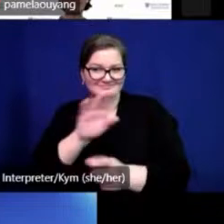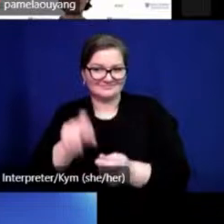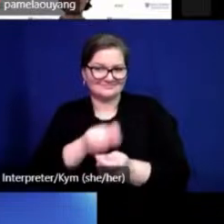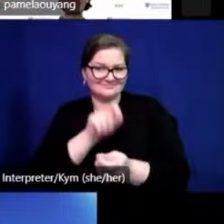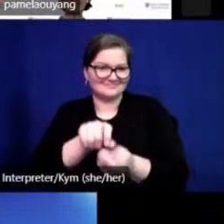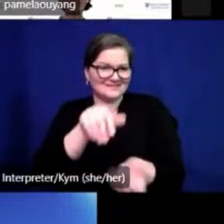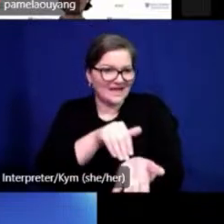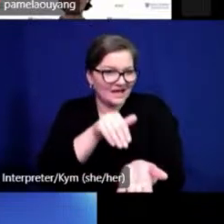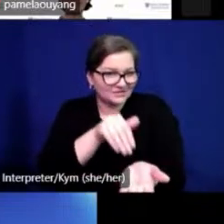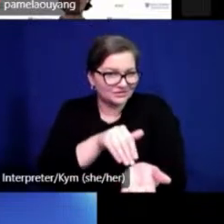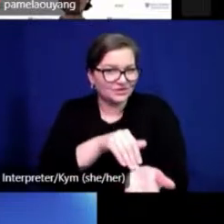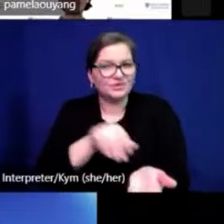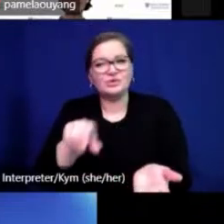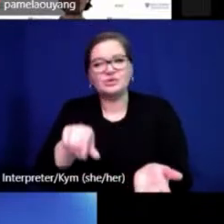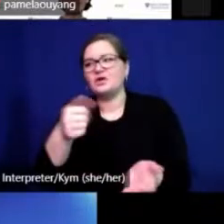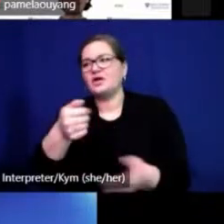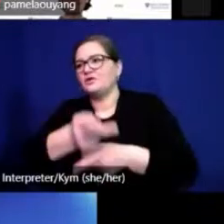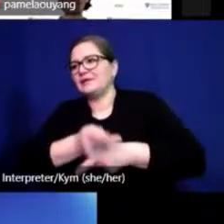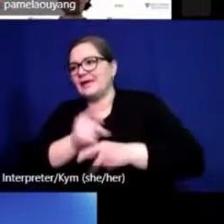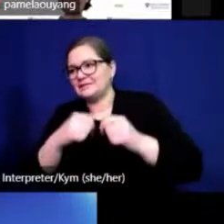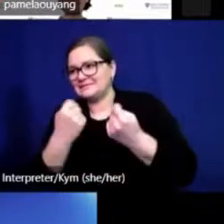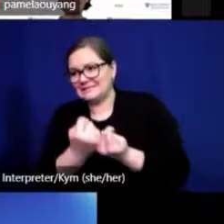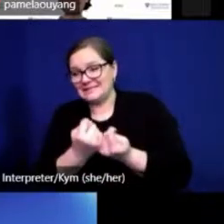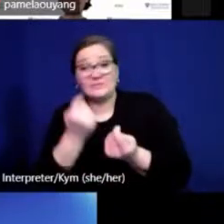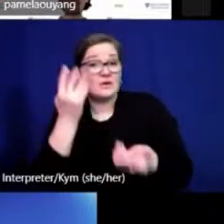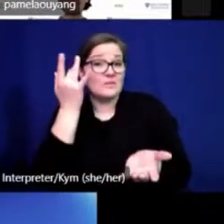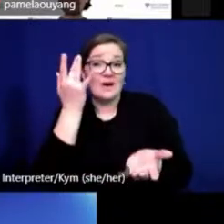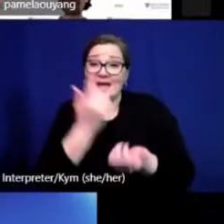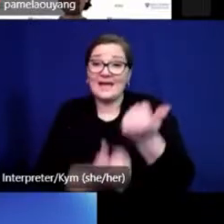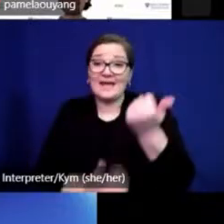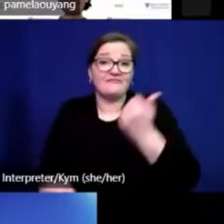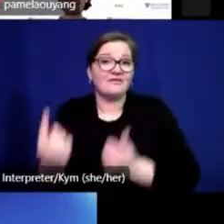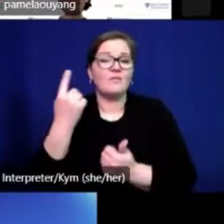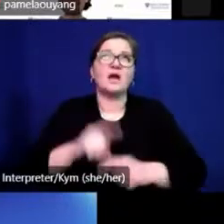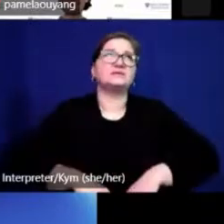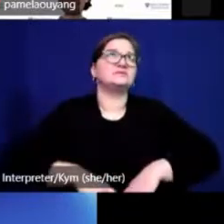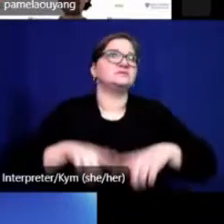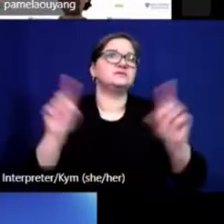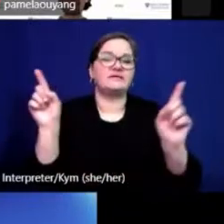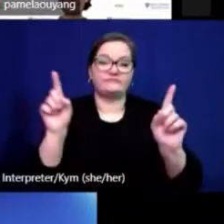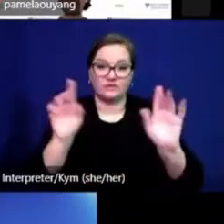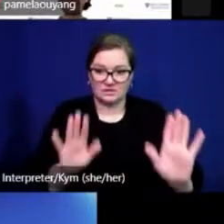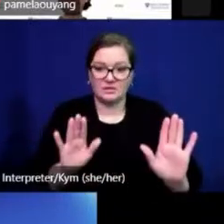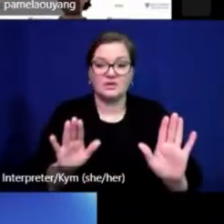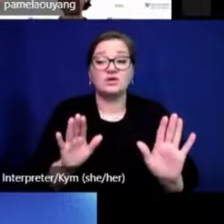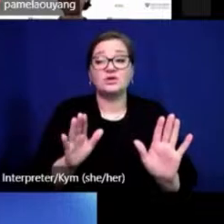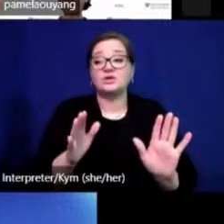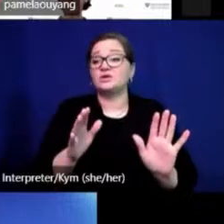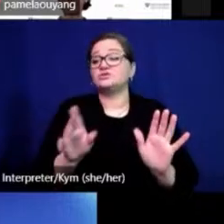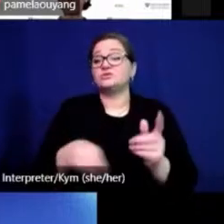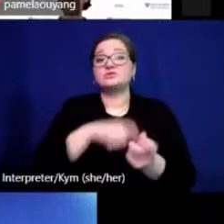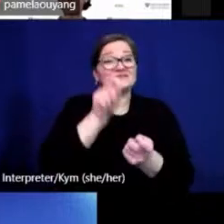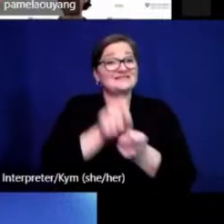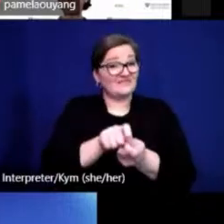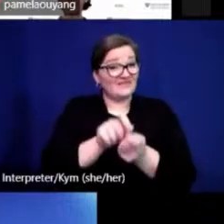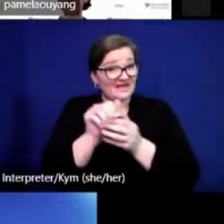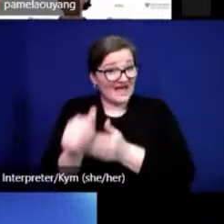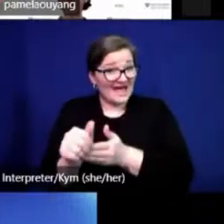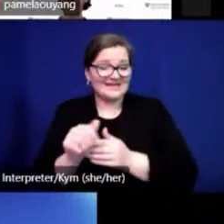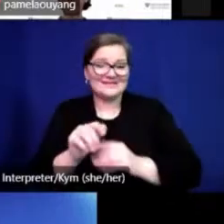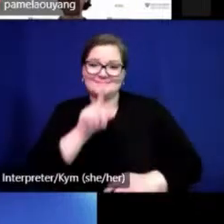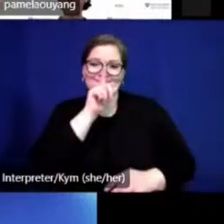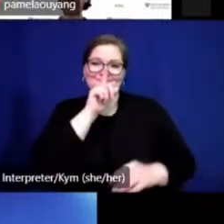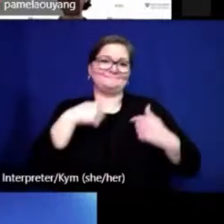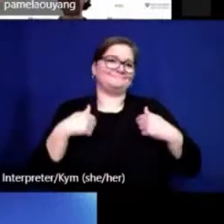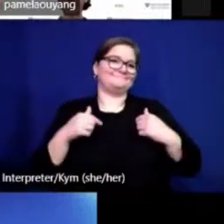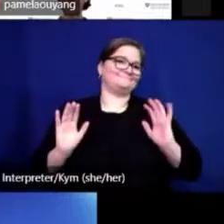or other care team, because everybody is so different. So I wouldn't give specific guidance, but what I would